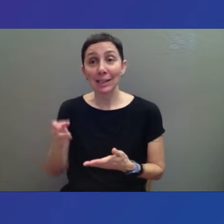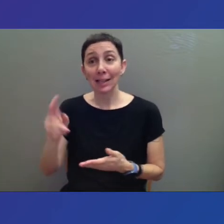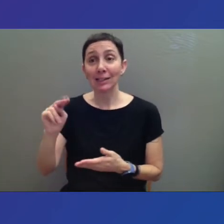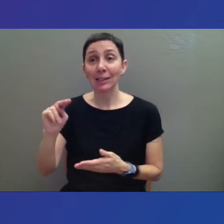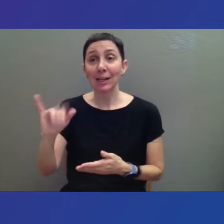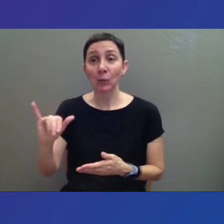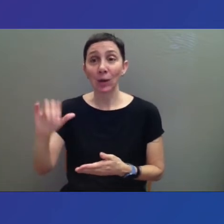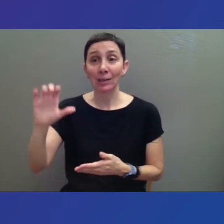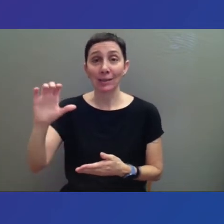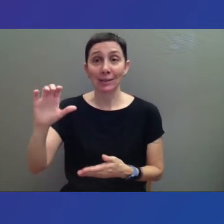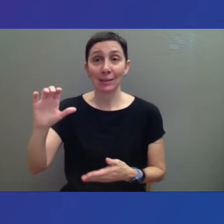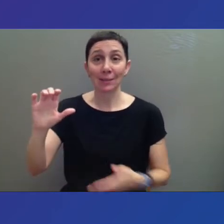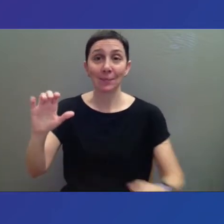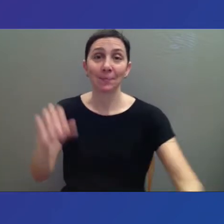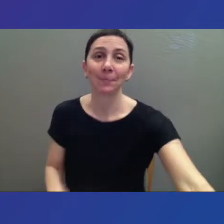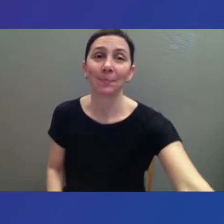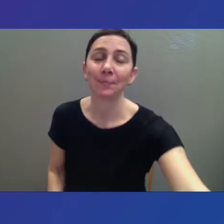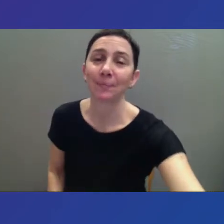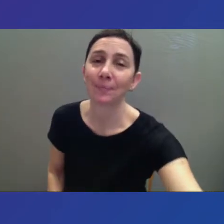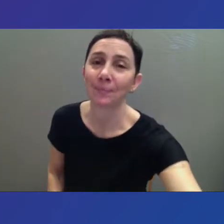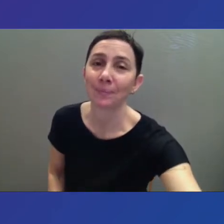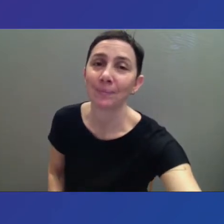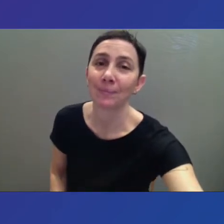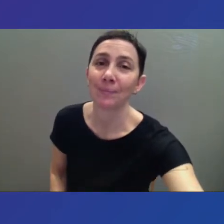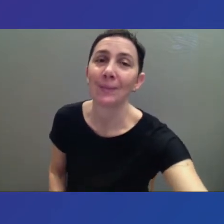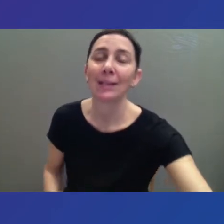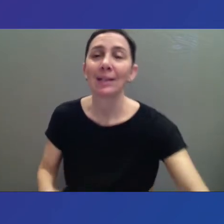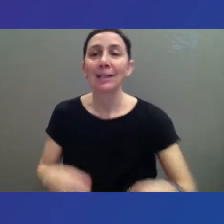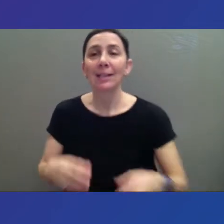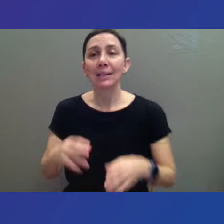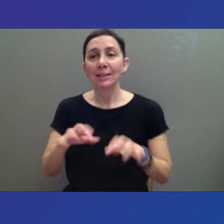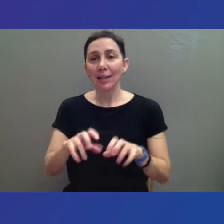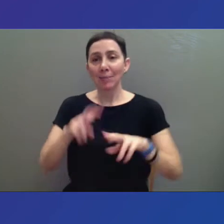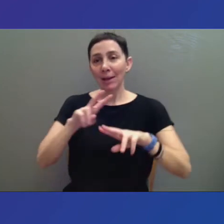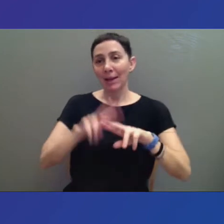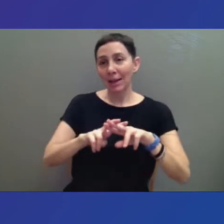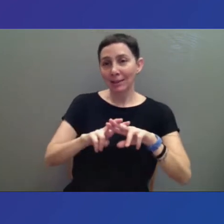dance/NYC using the hashtag #DanceSimp.